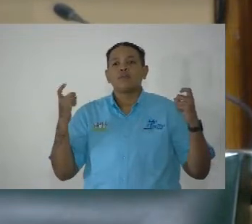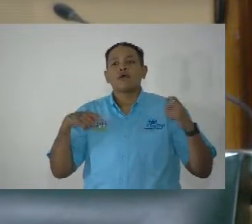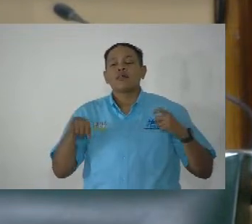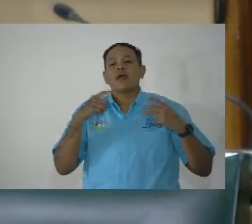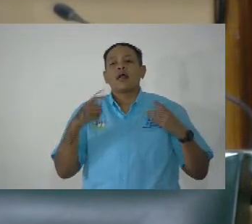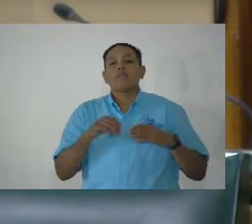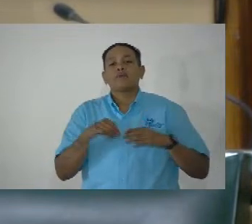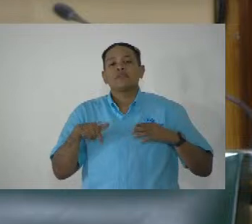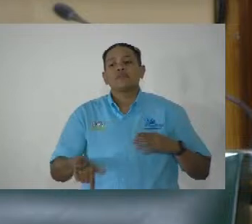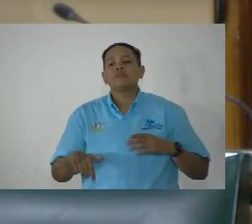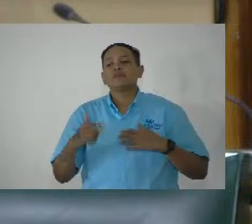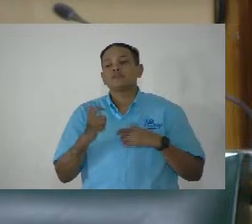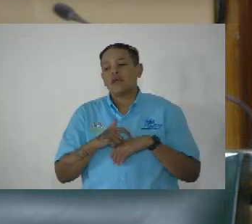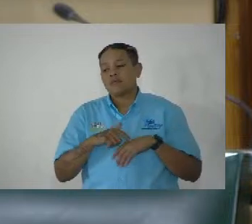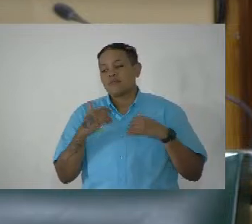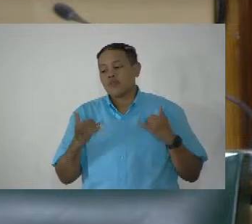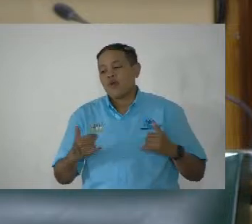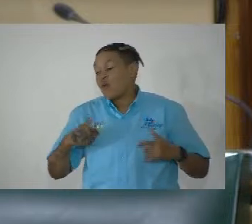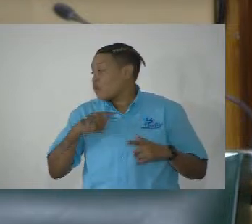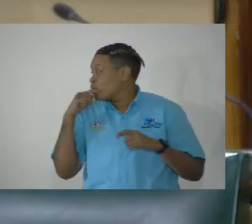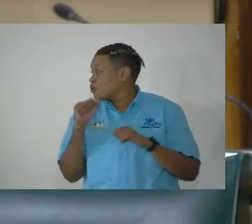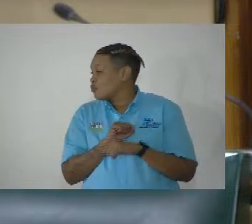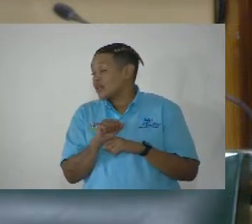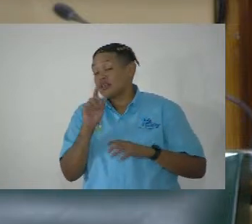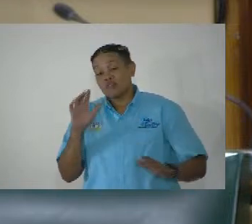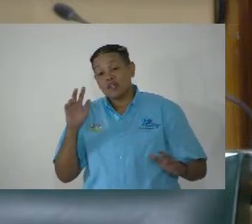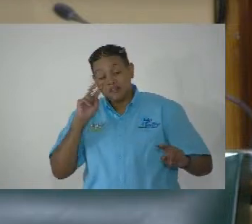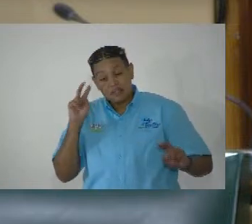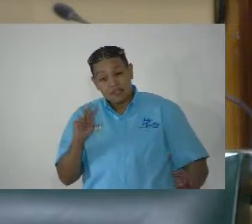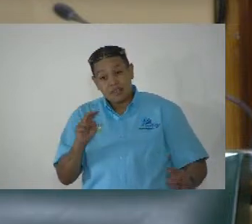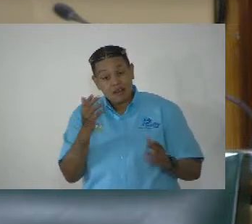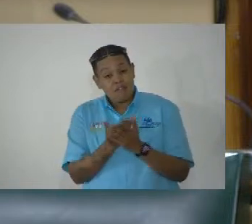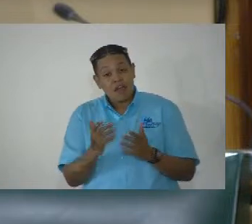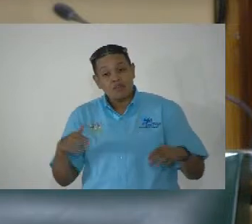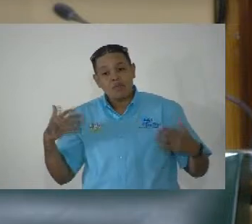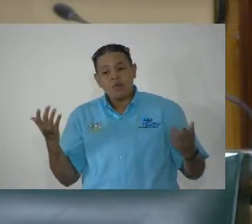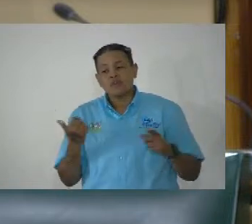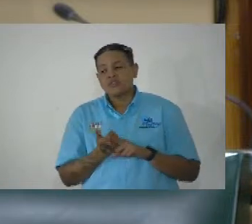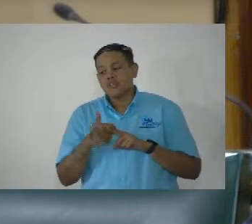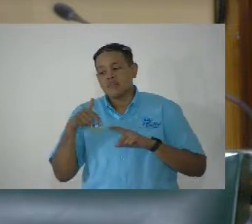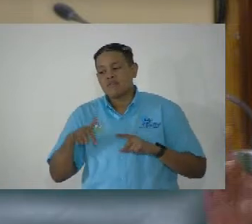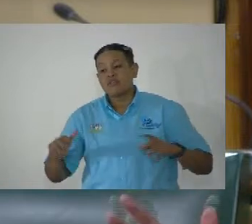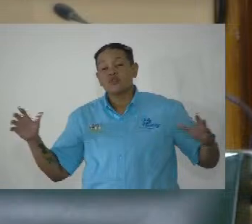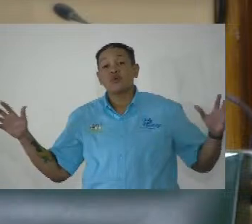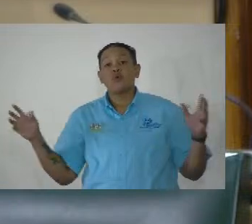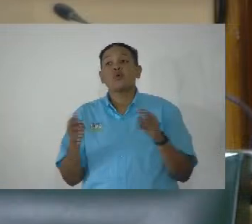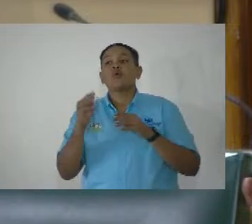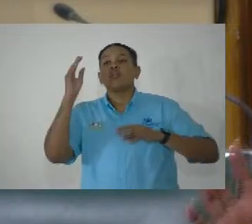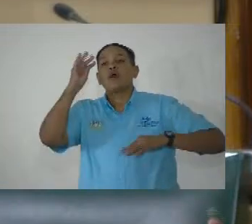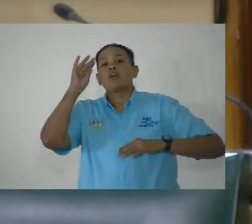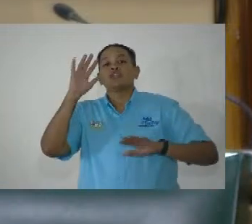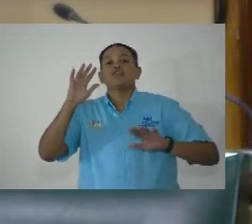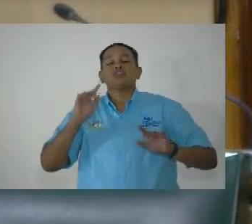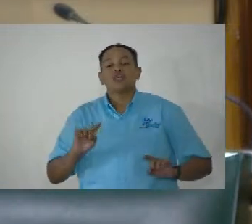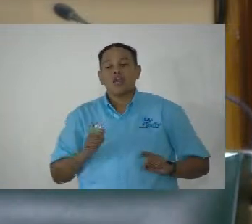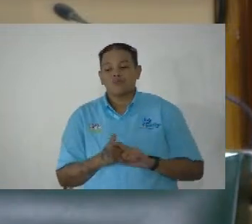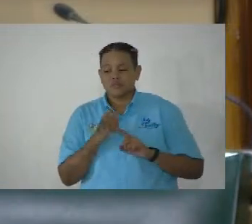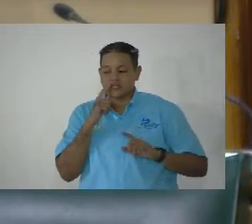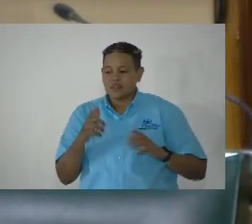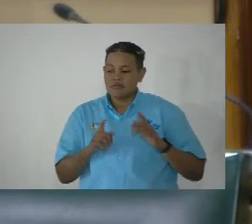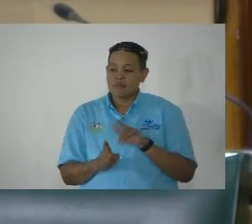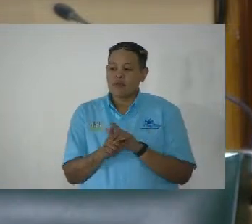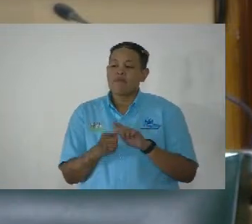in Christendom, we are drawn to the fact that this whole consideration is born out